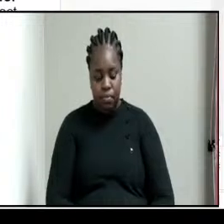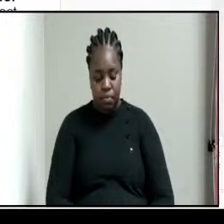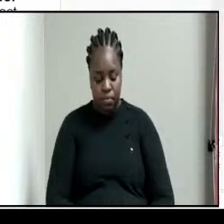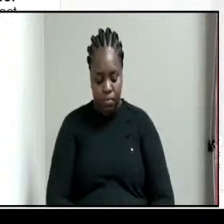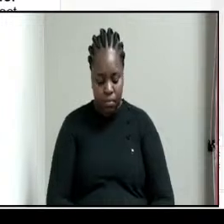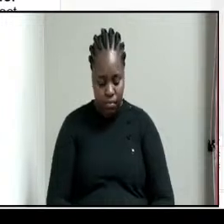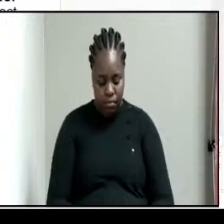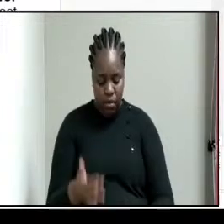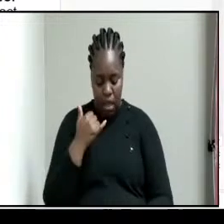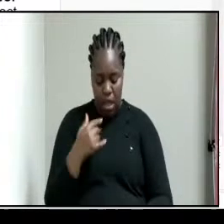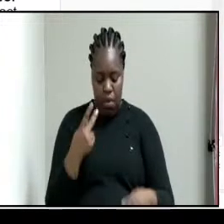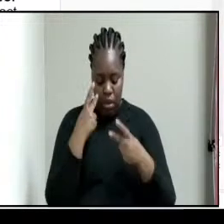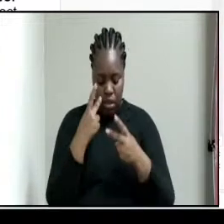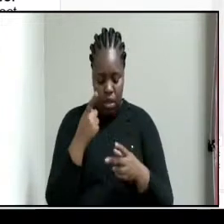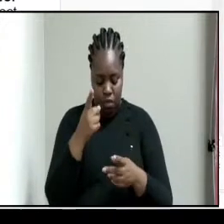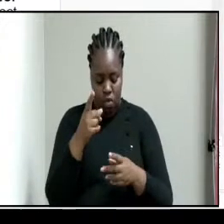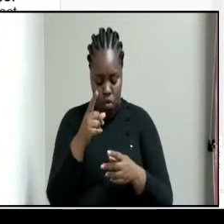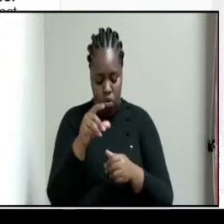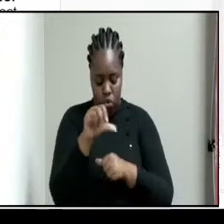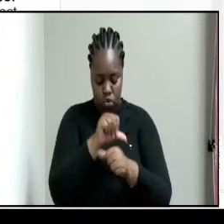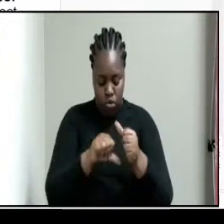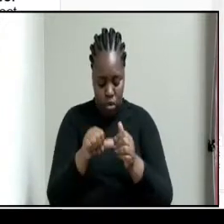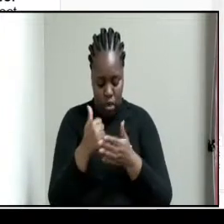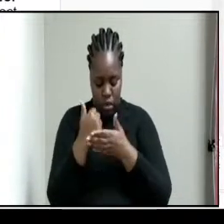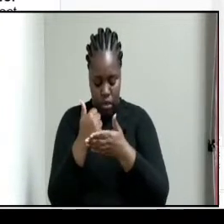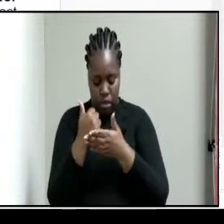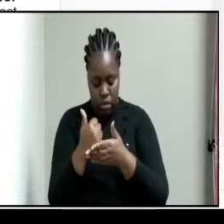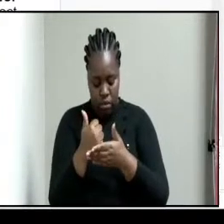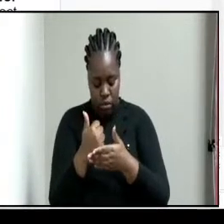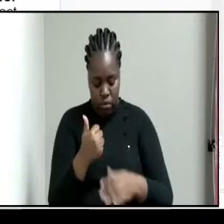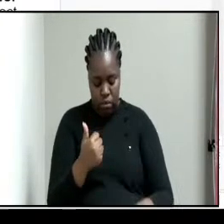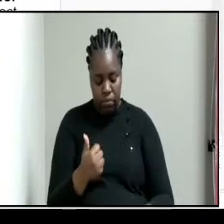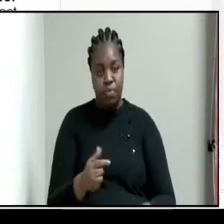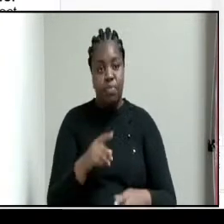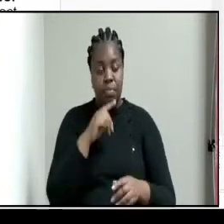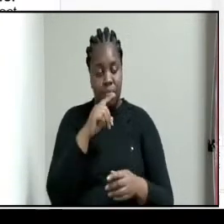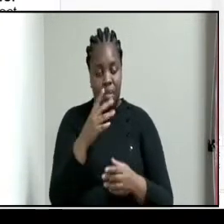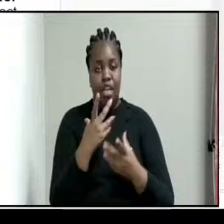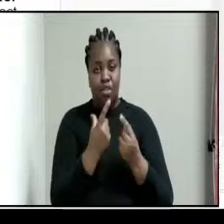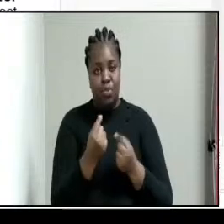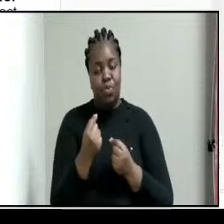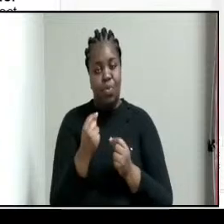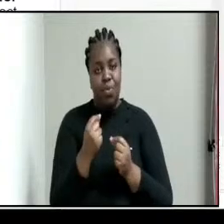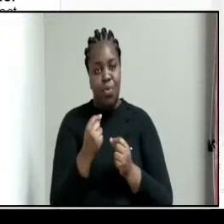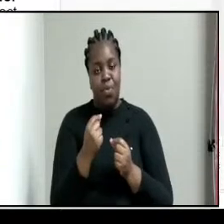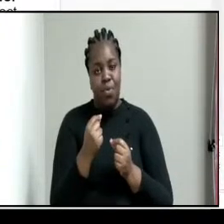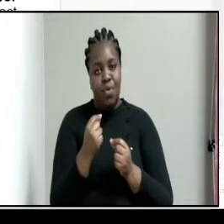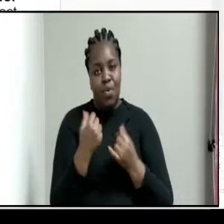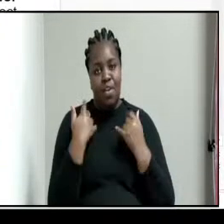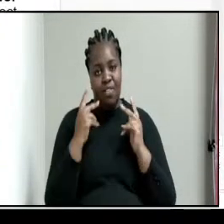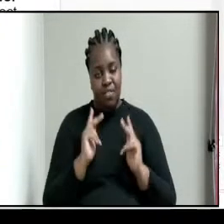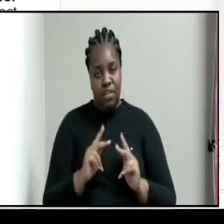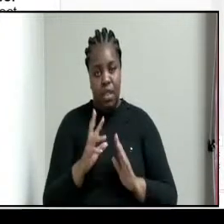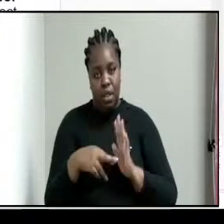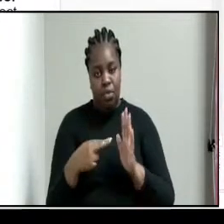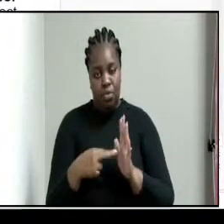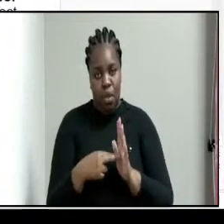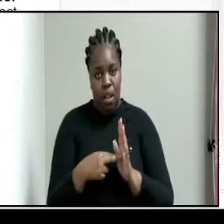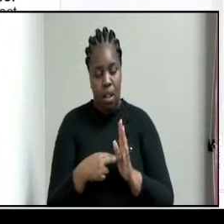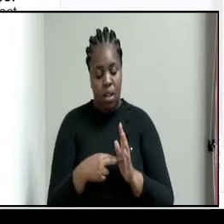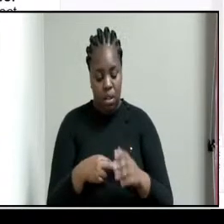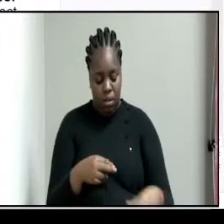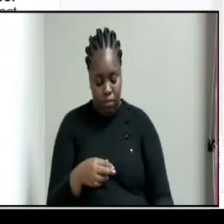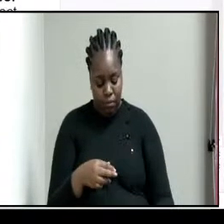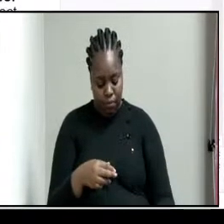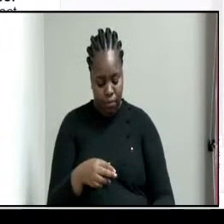that in terms of accessibility, the issue of social assistance by the state does play a critical role. So, the timely delivery of, of